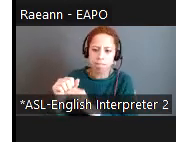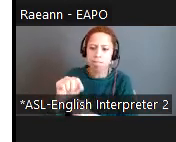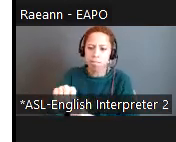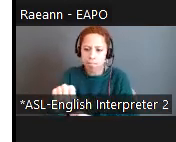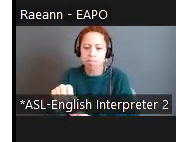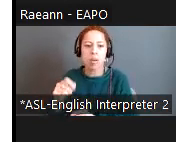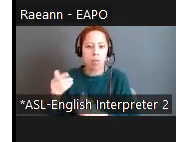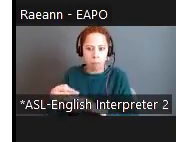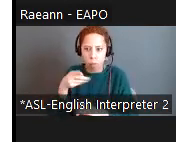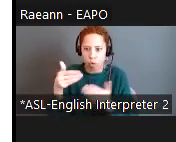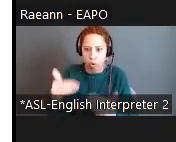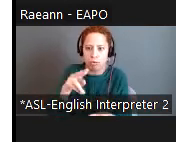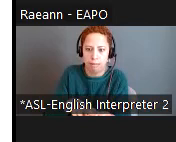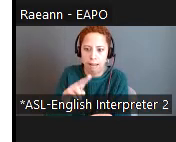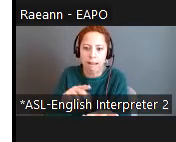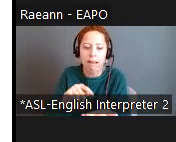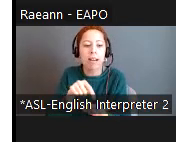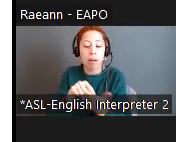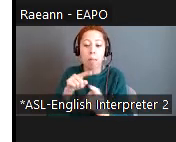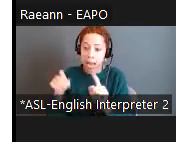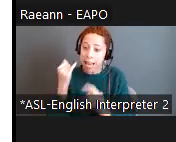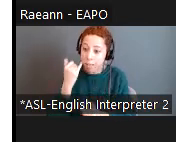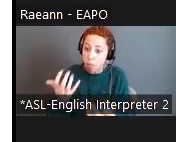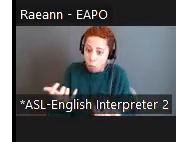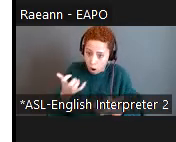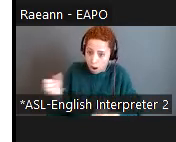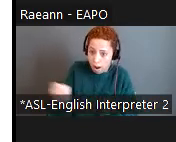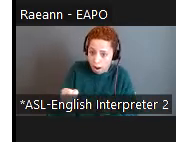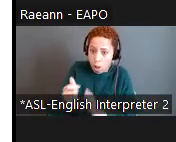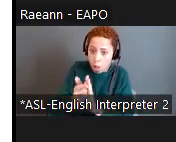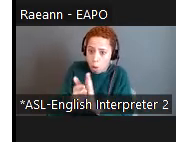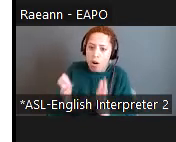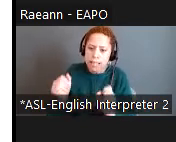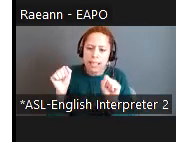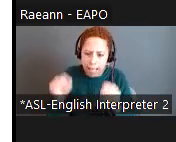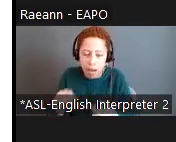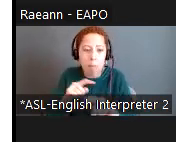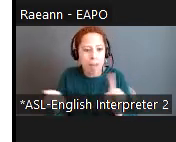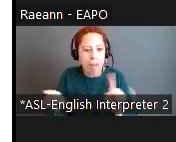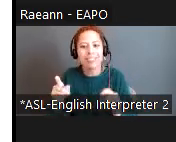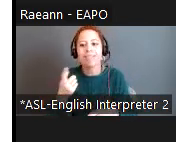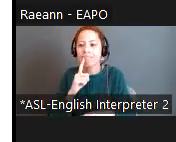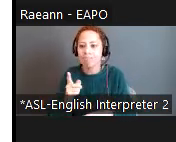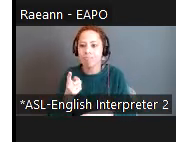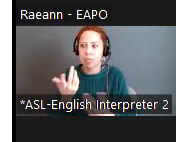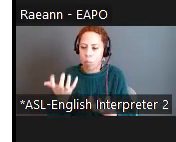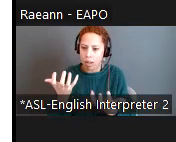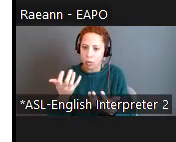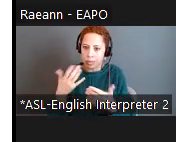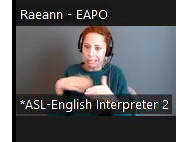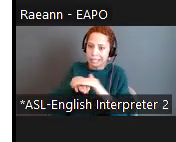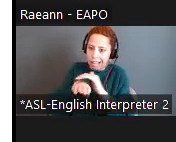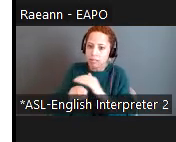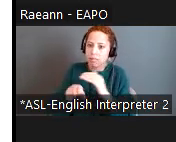and certainly retain a lawyer if you're interested in that. But these are meant to be accessible documents, and there are ways to make them without a lawyer.